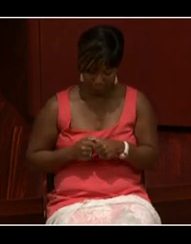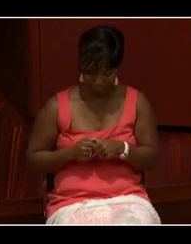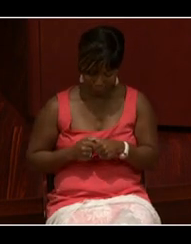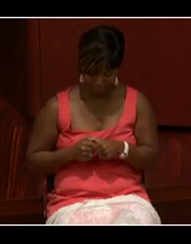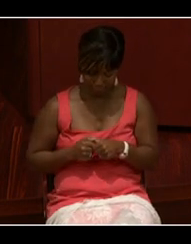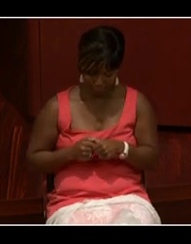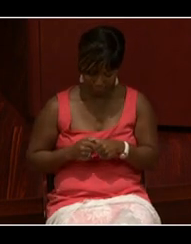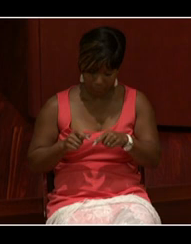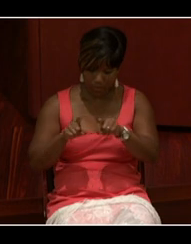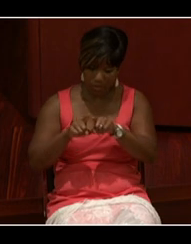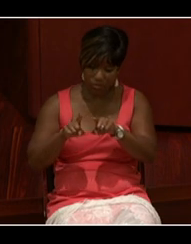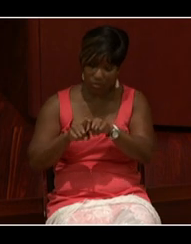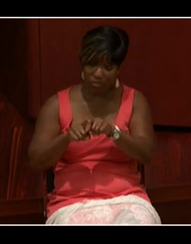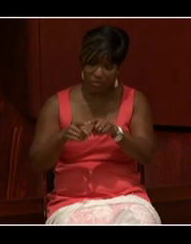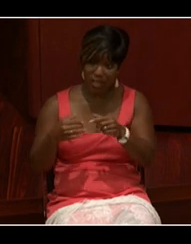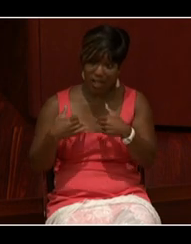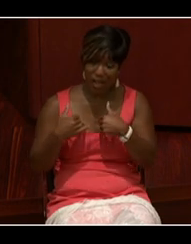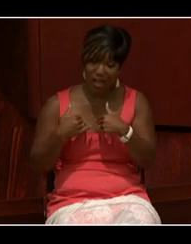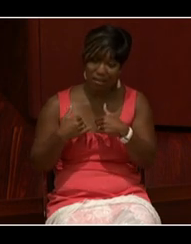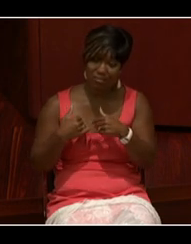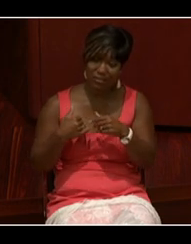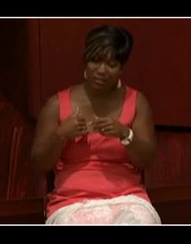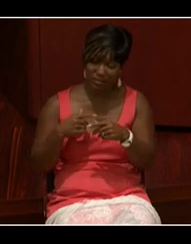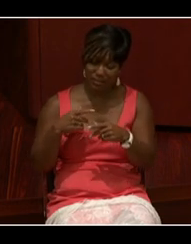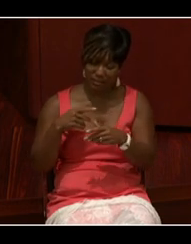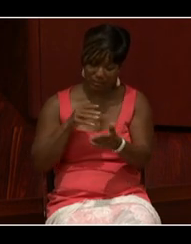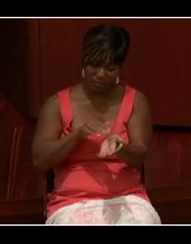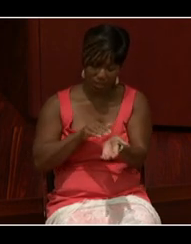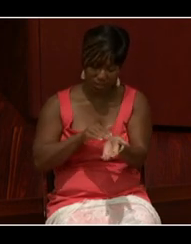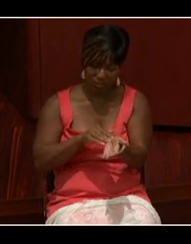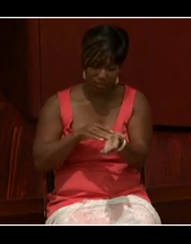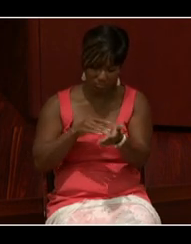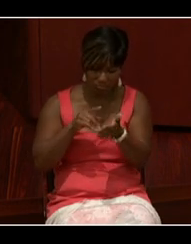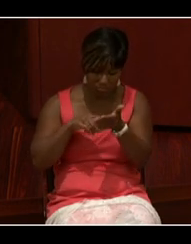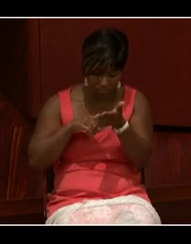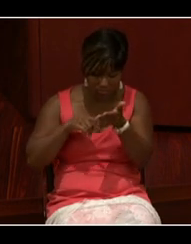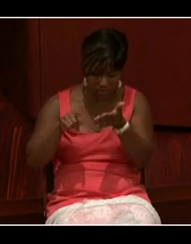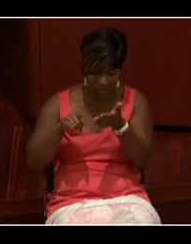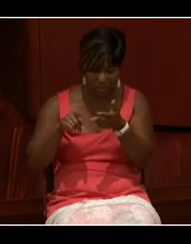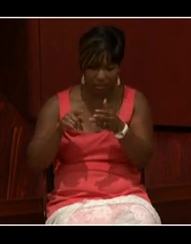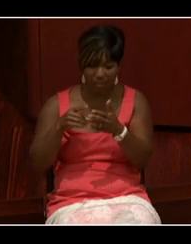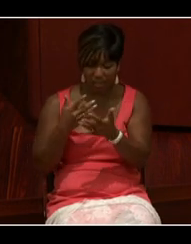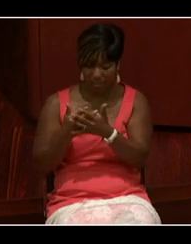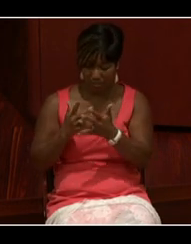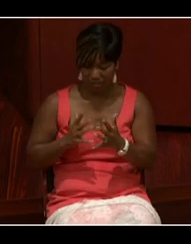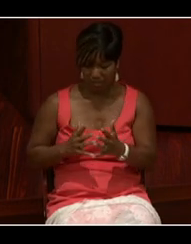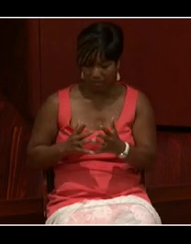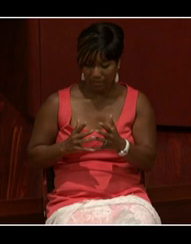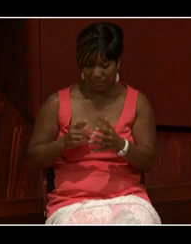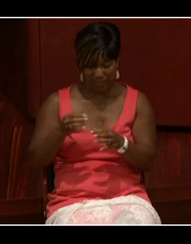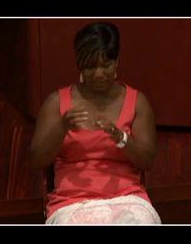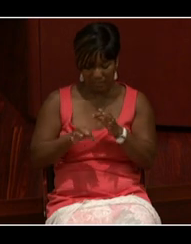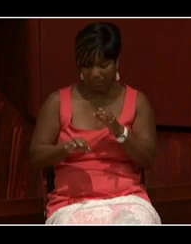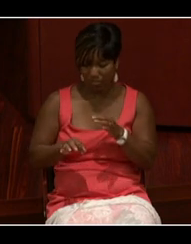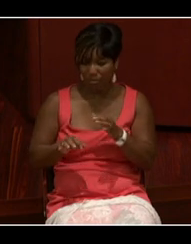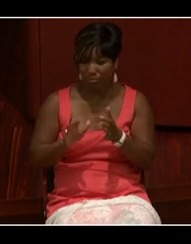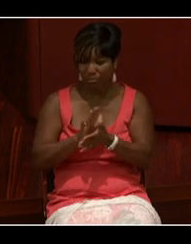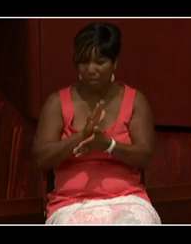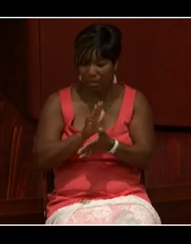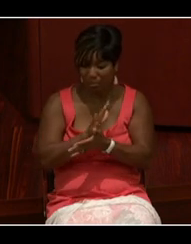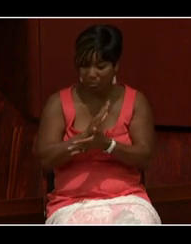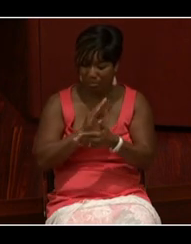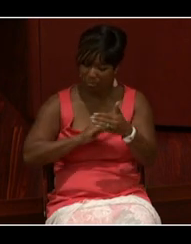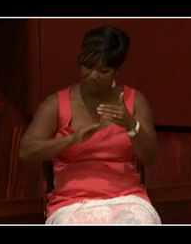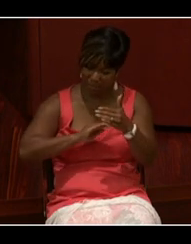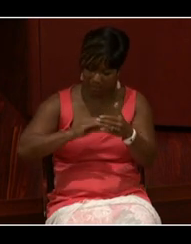You would also have a physician examination of prisoners. This single sheet lists basic physical information on a prisoner at